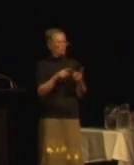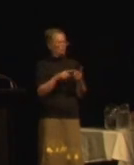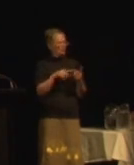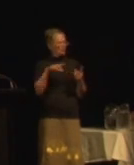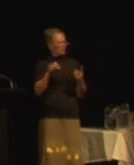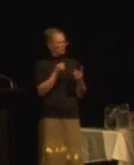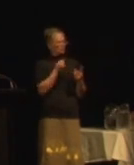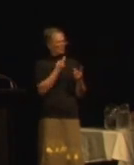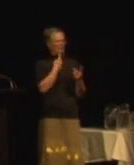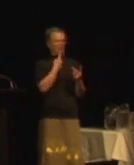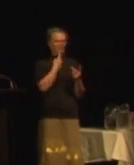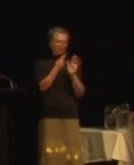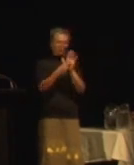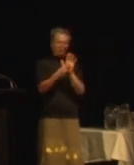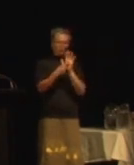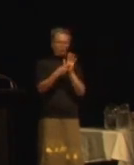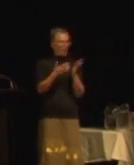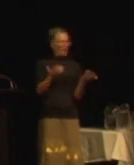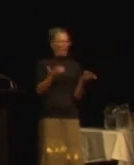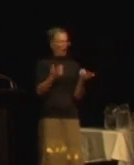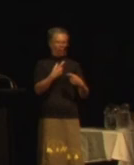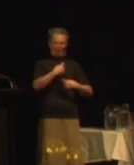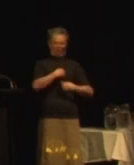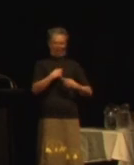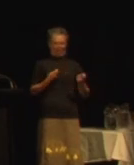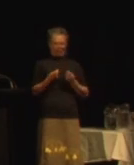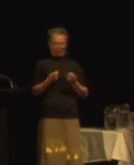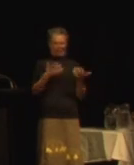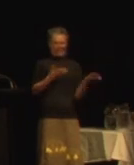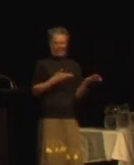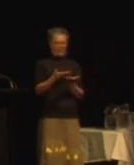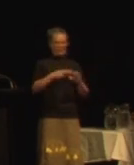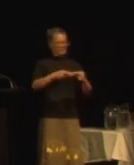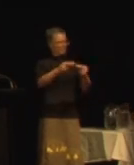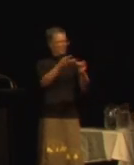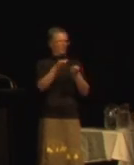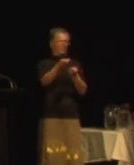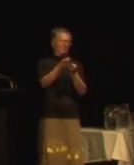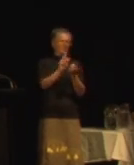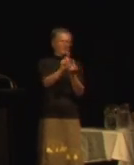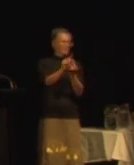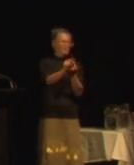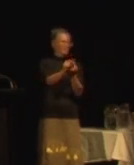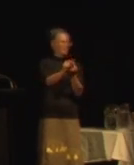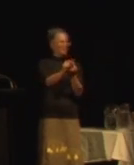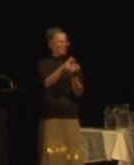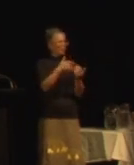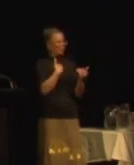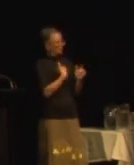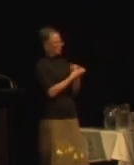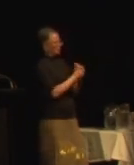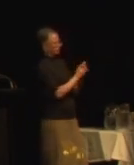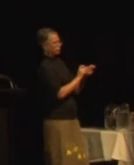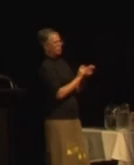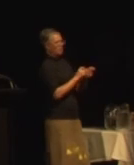demonstrable information needs, and we should allow people to drive the way these services are built. This is all the user-centered design stuff that we all know about, but is very